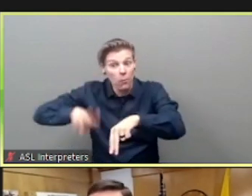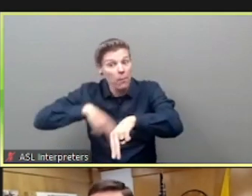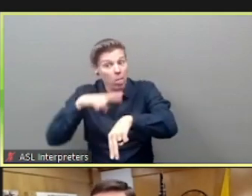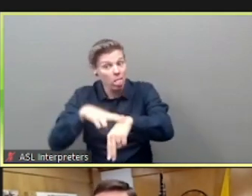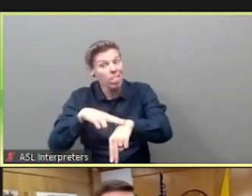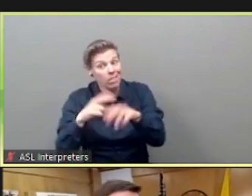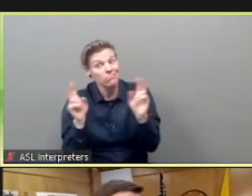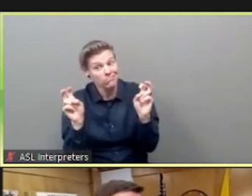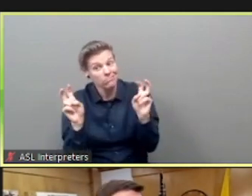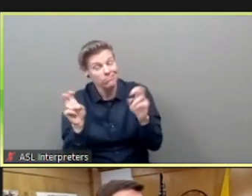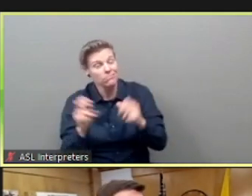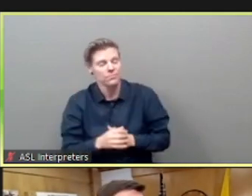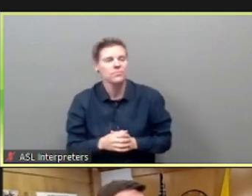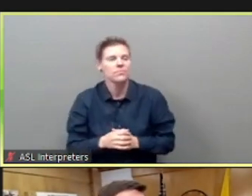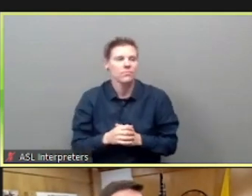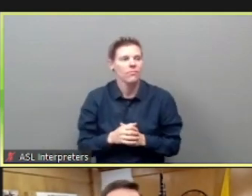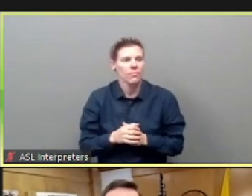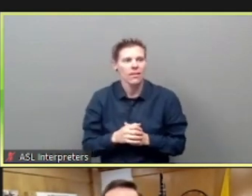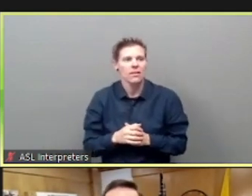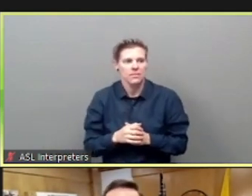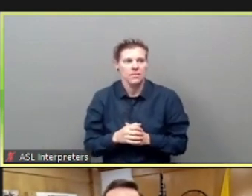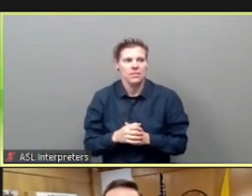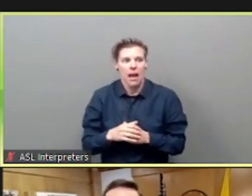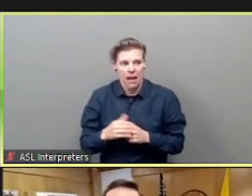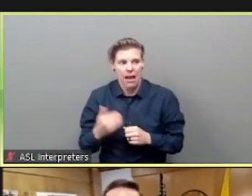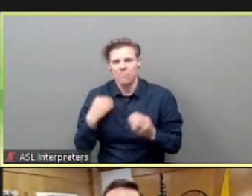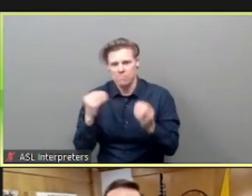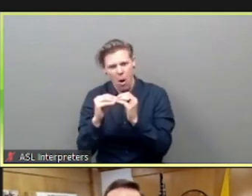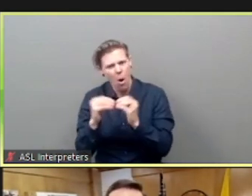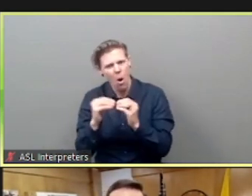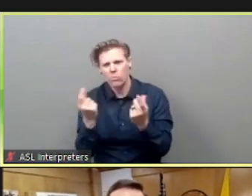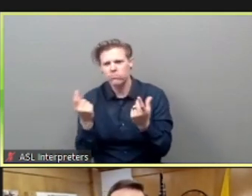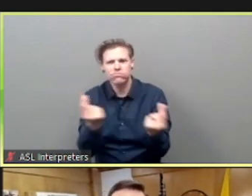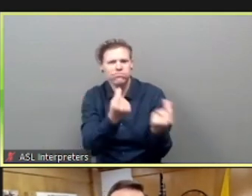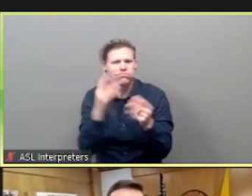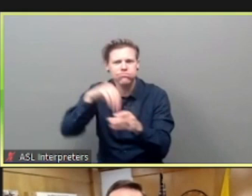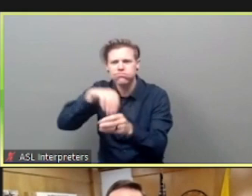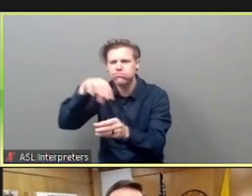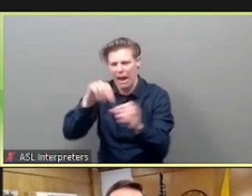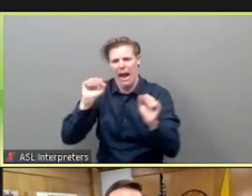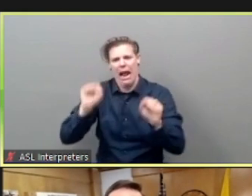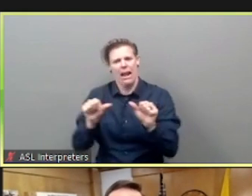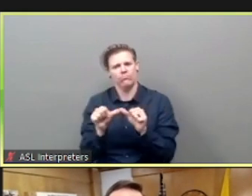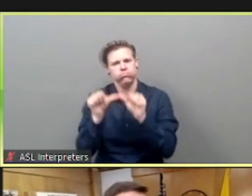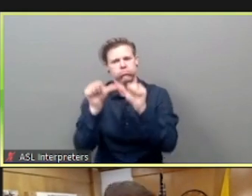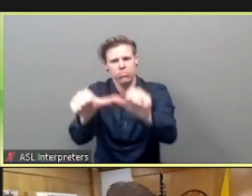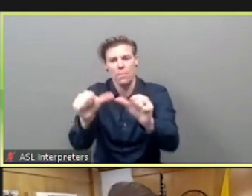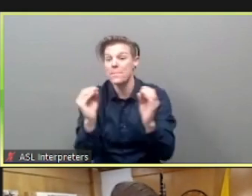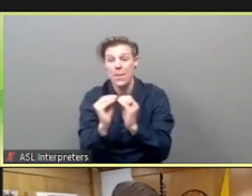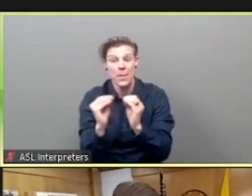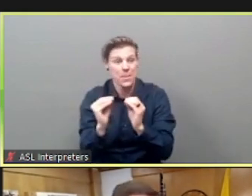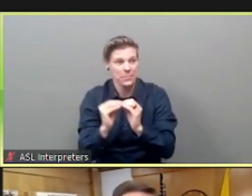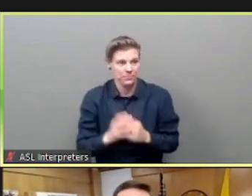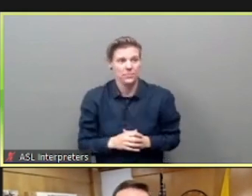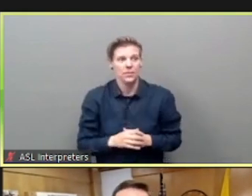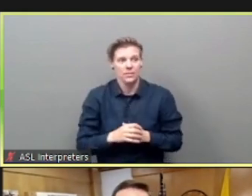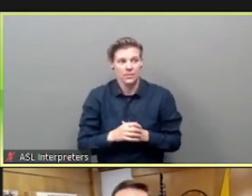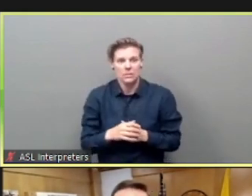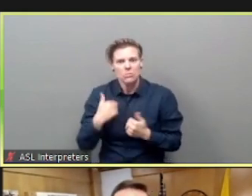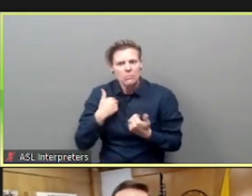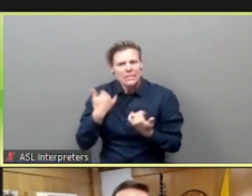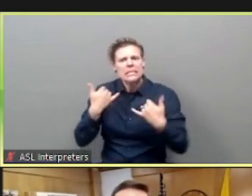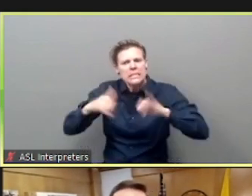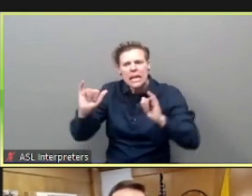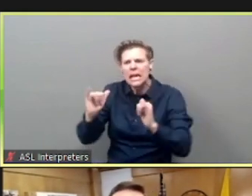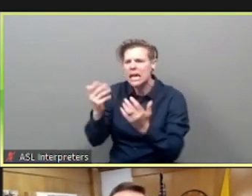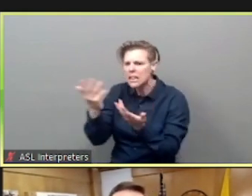wonderful extracurricular activities. And we're looking forward to working with our school districts and moving forward with this program. Also